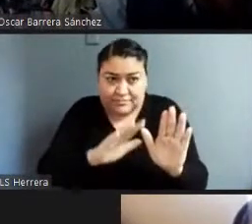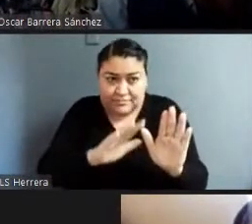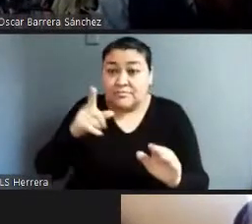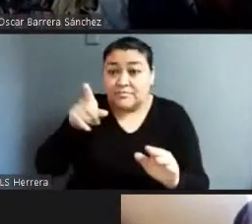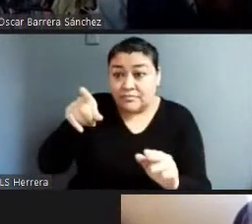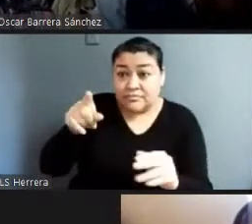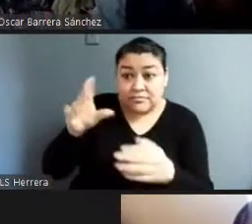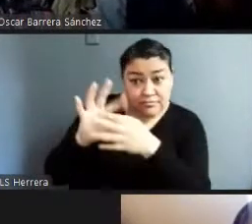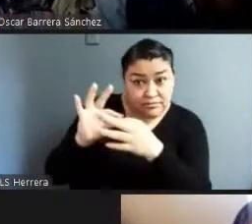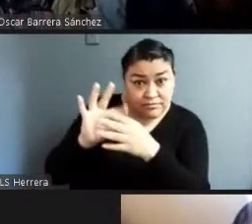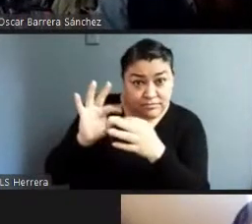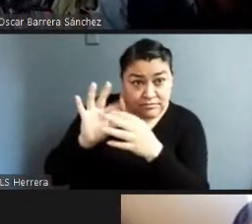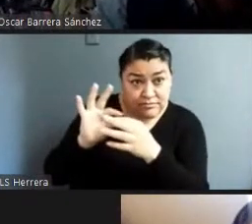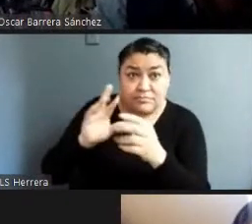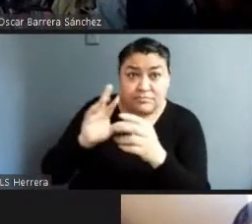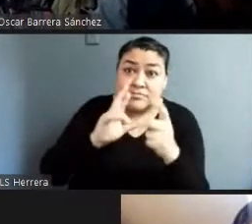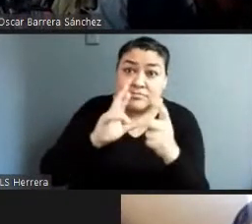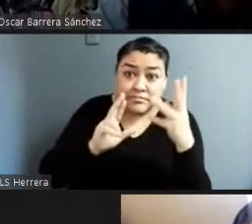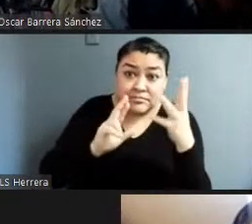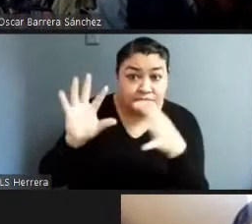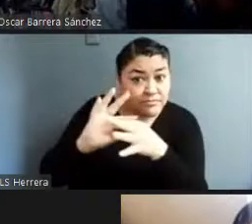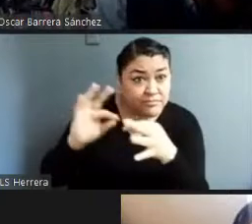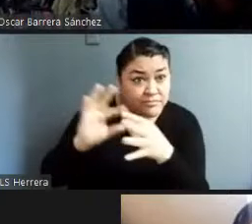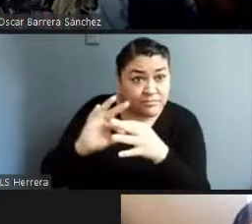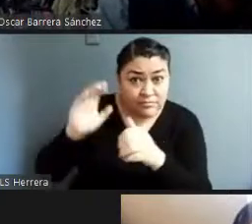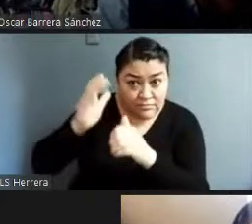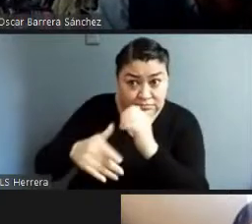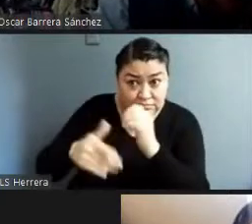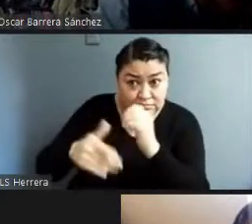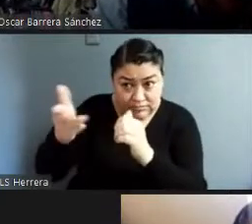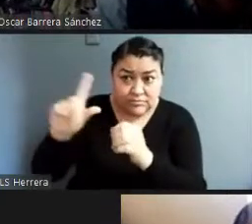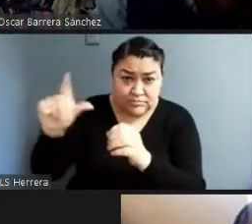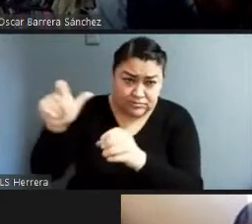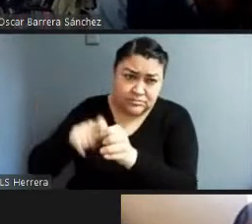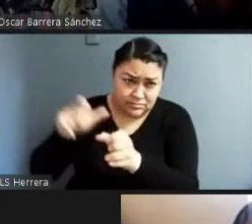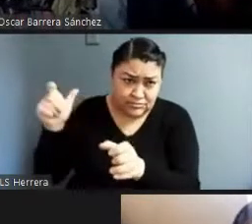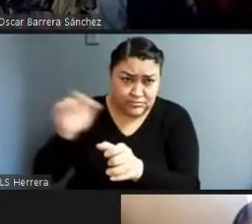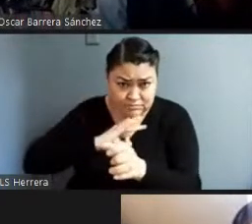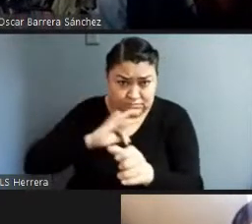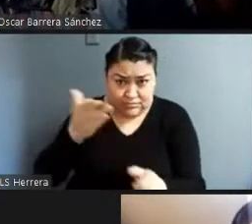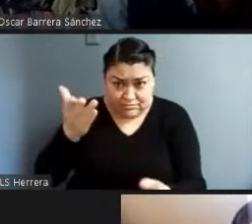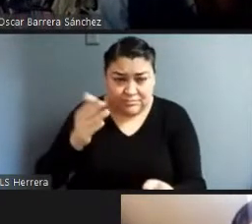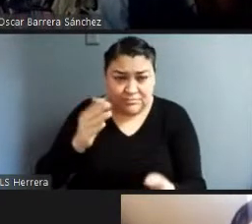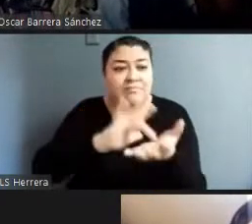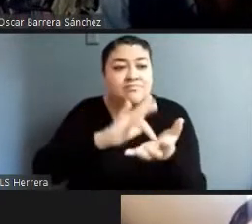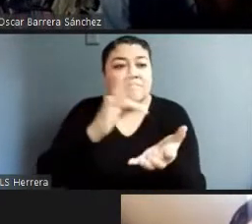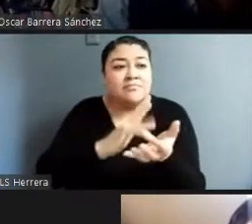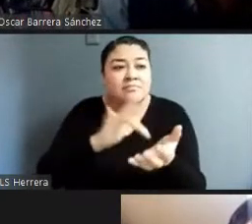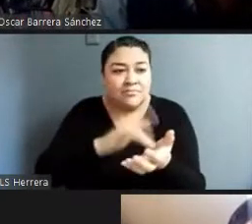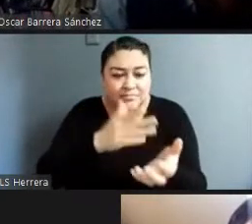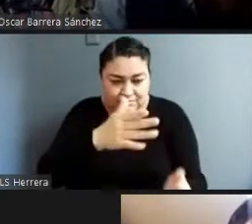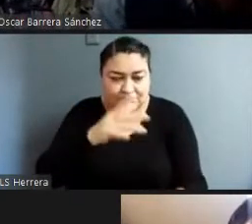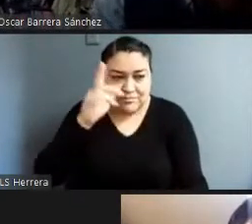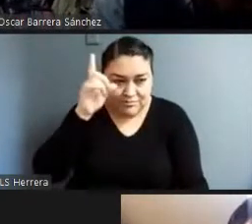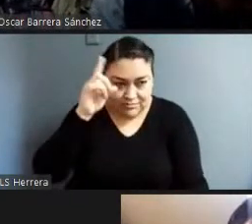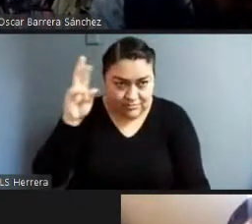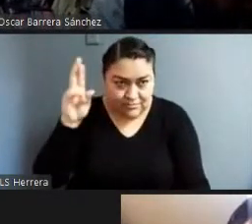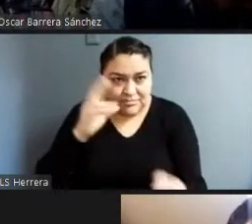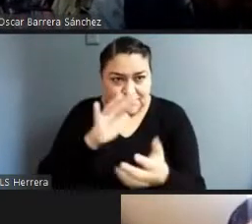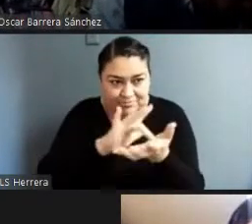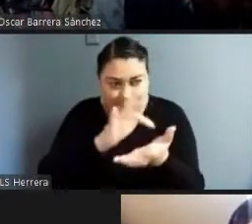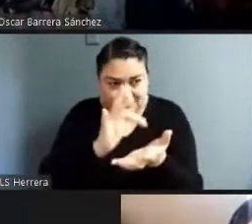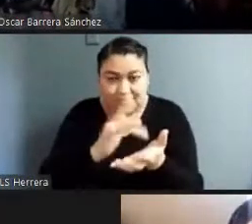we give them the floor now so that they can react to these extraordinary participations? Many thanks, Dr.